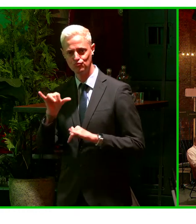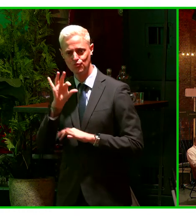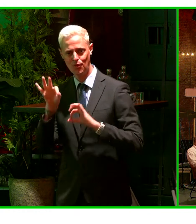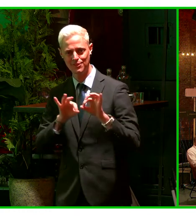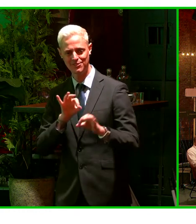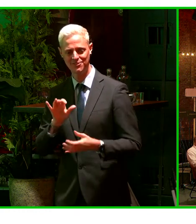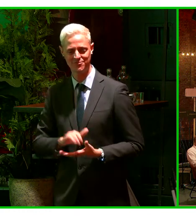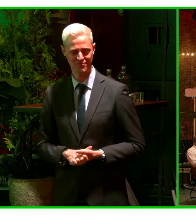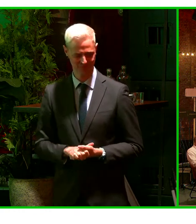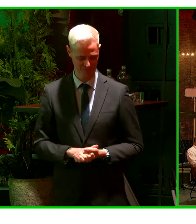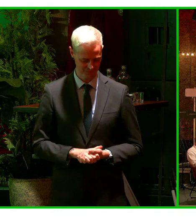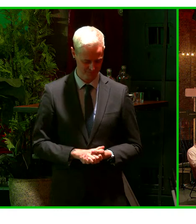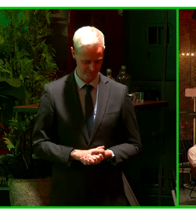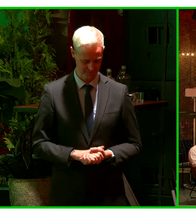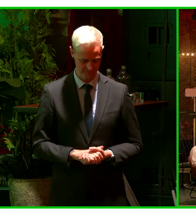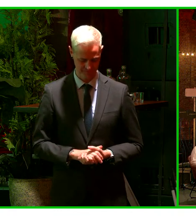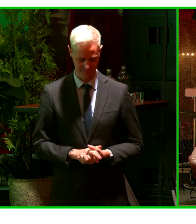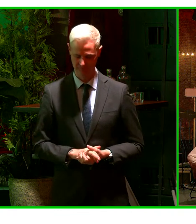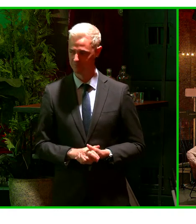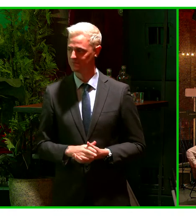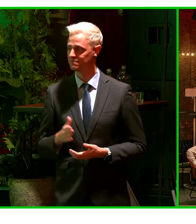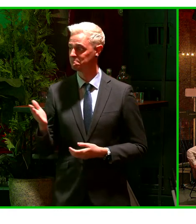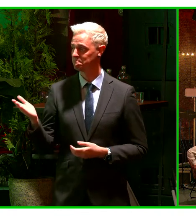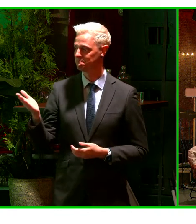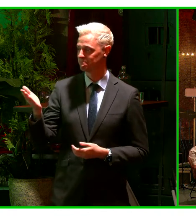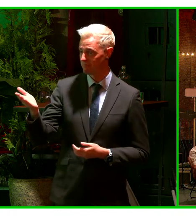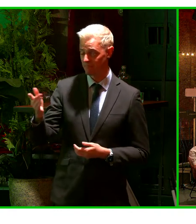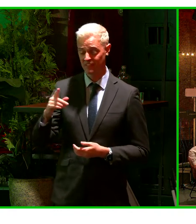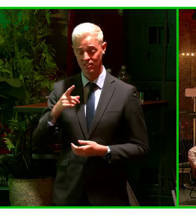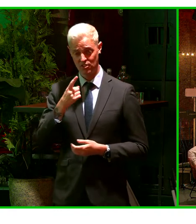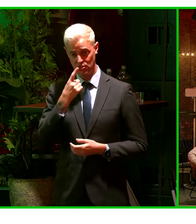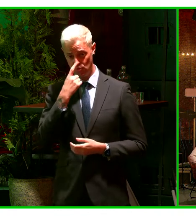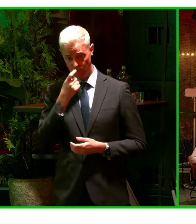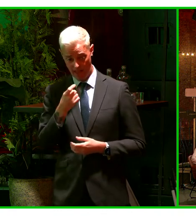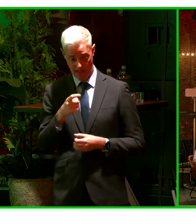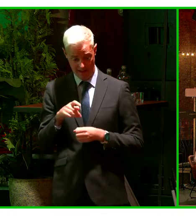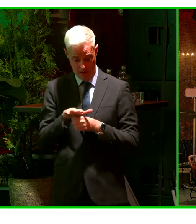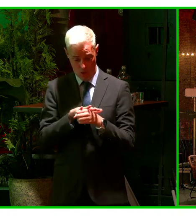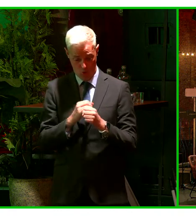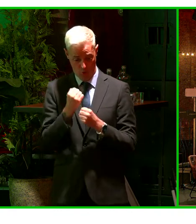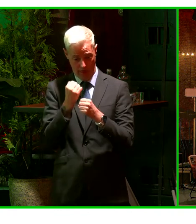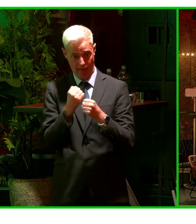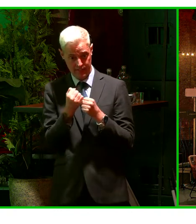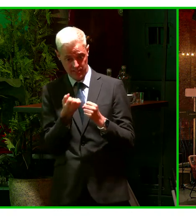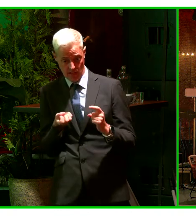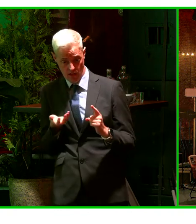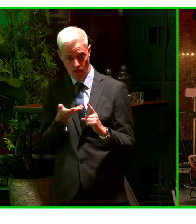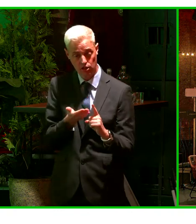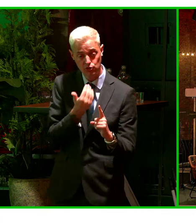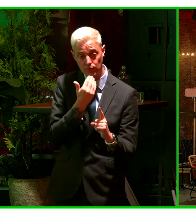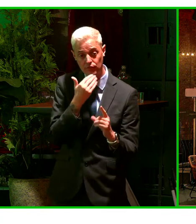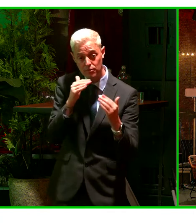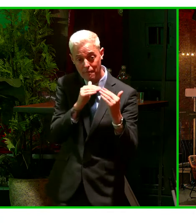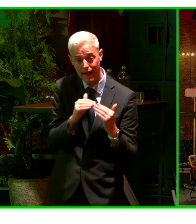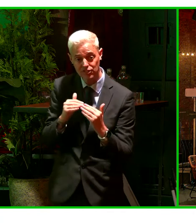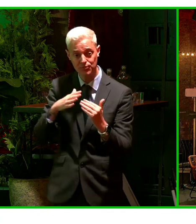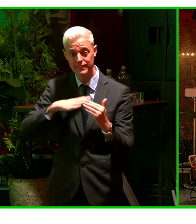Will we be able to generate enough energy locally to meet our needs? Have I already asked that one? I don't think I